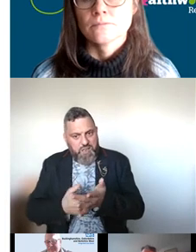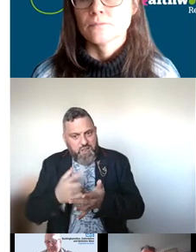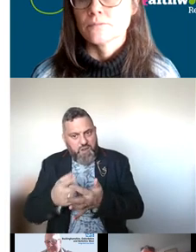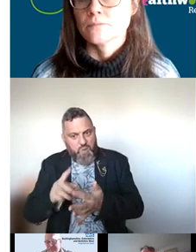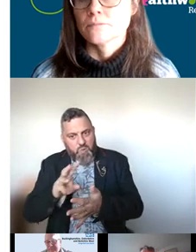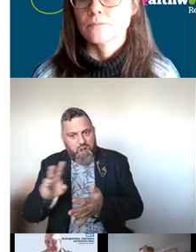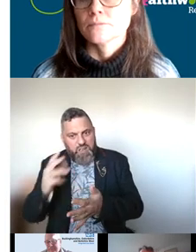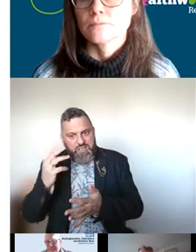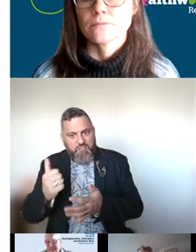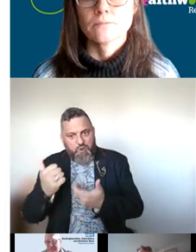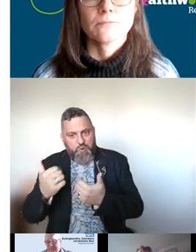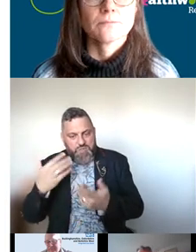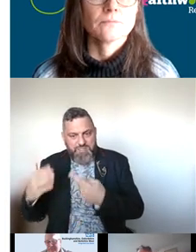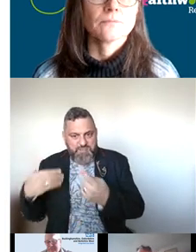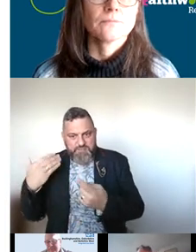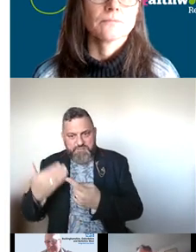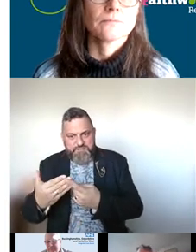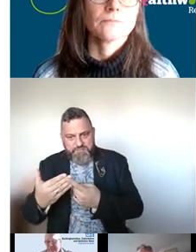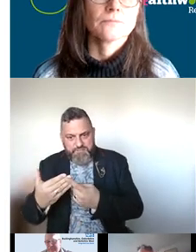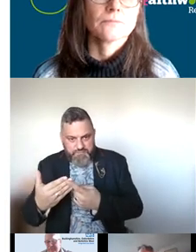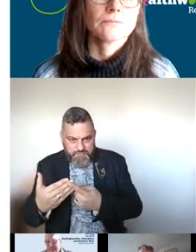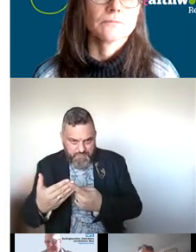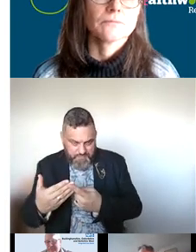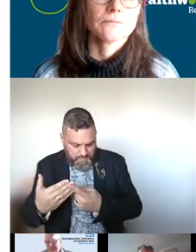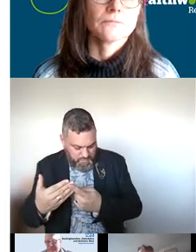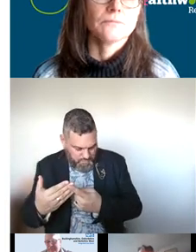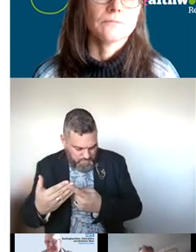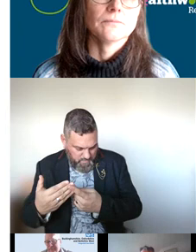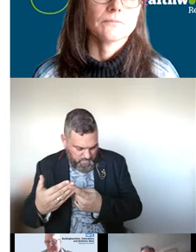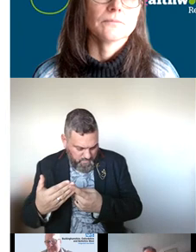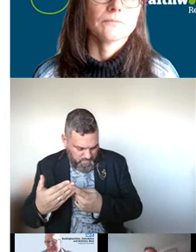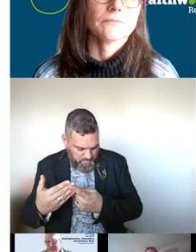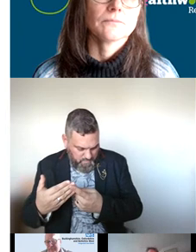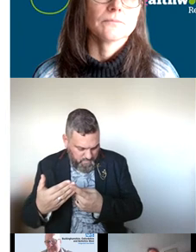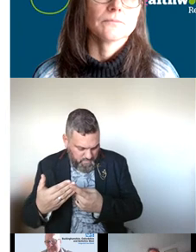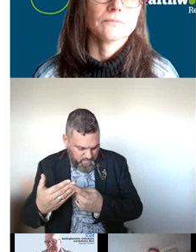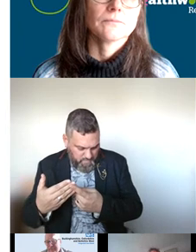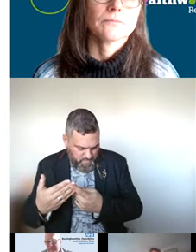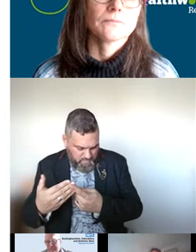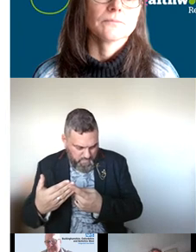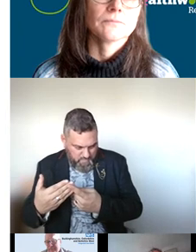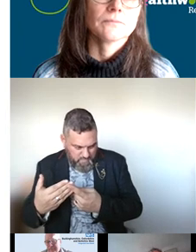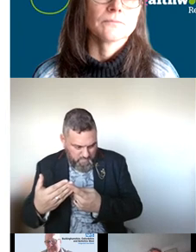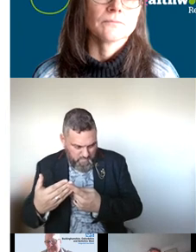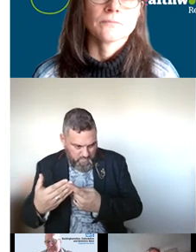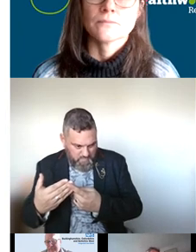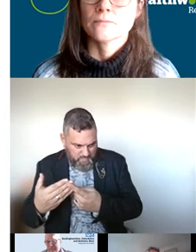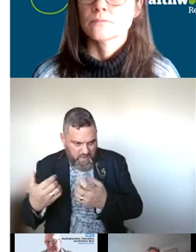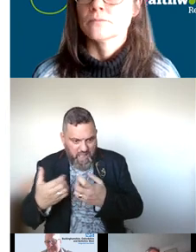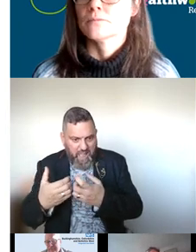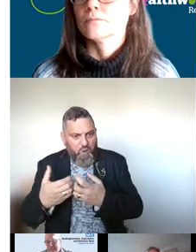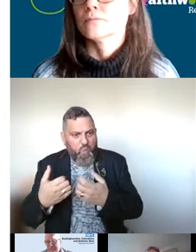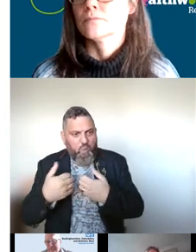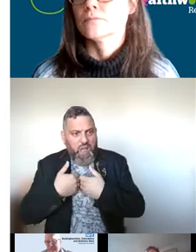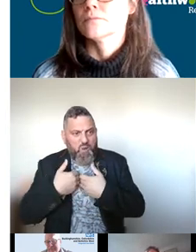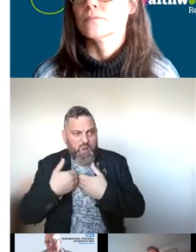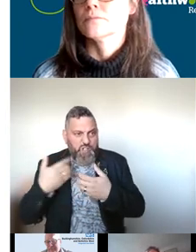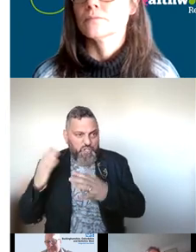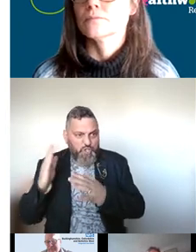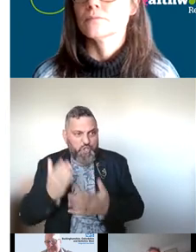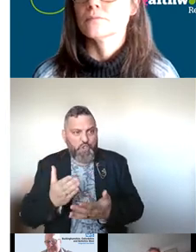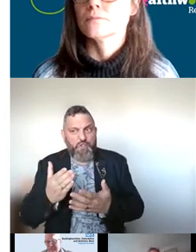really good history of the way in which our services and support for our populations